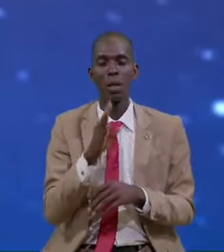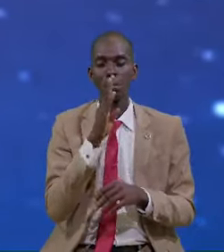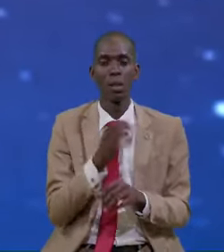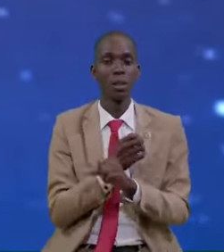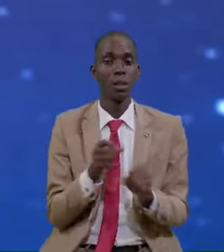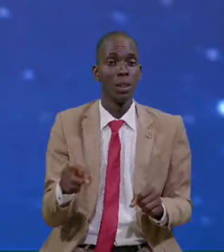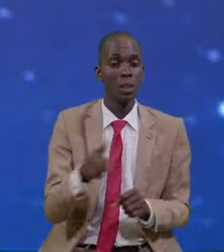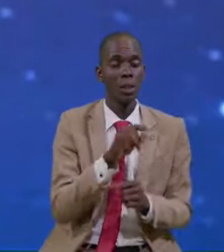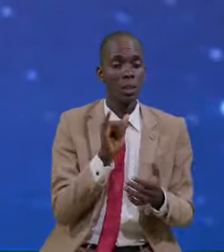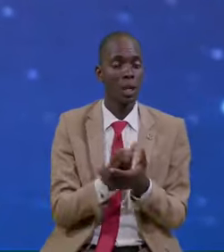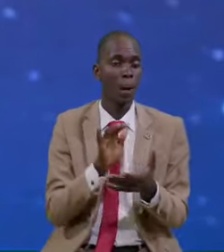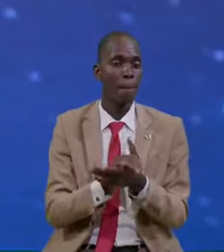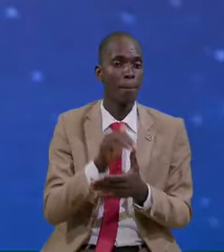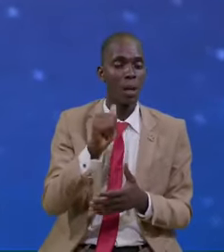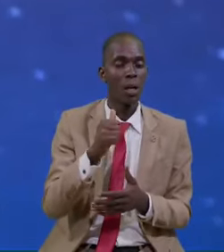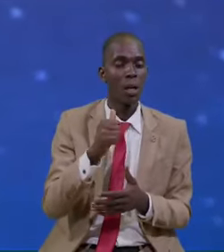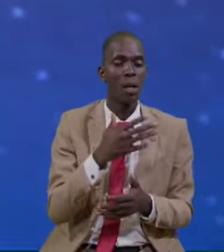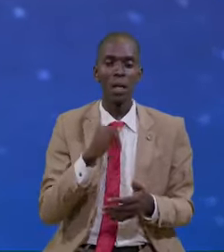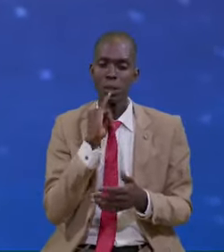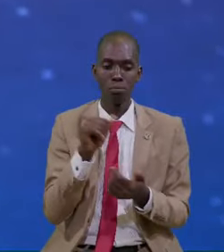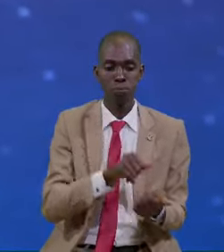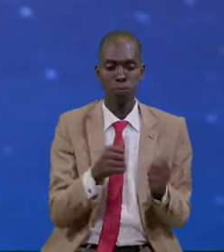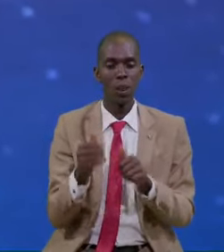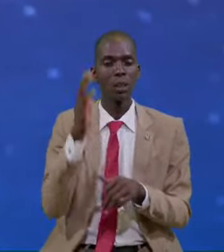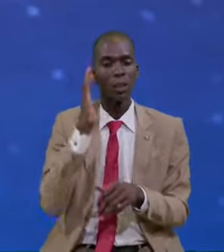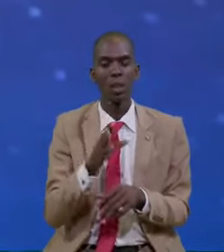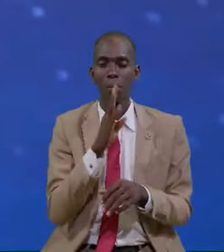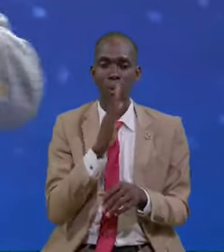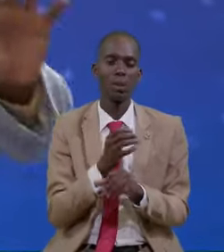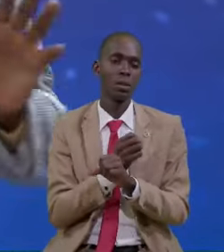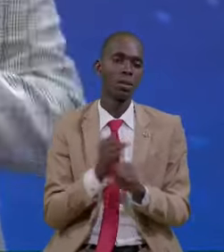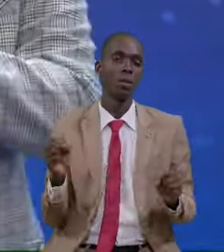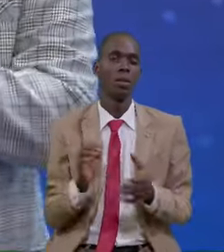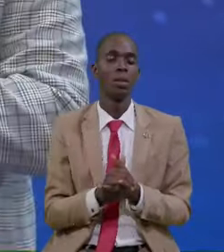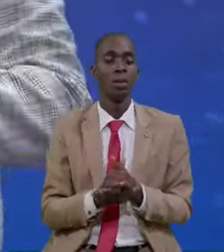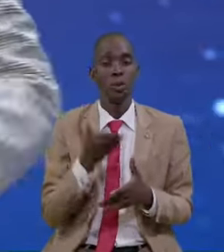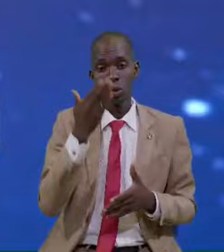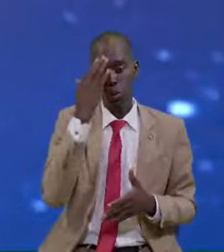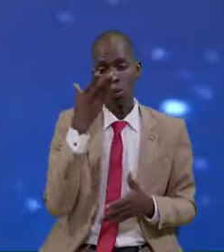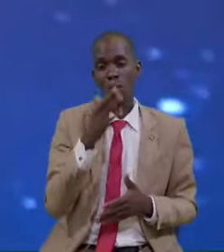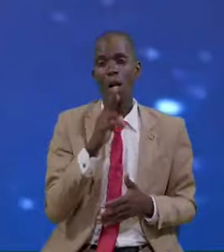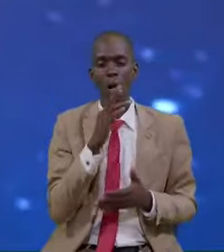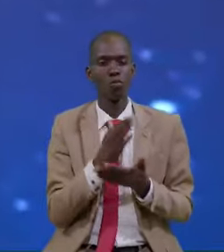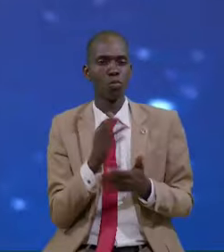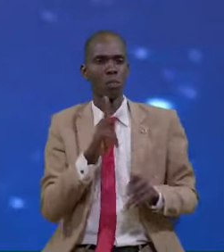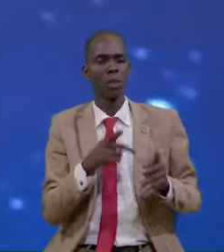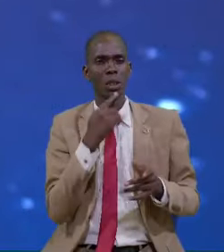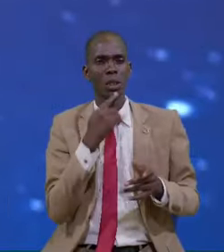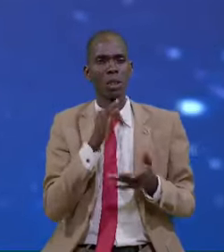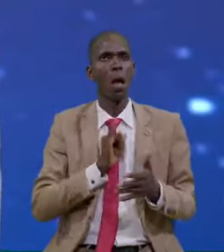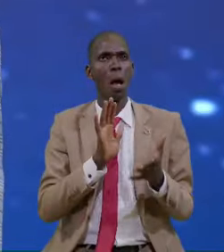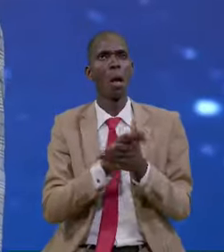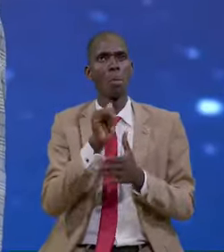that believeth and is baptized shall be saved. You know, there are people that say, I believe, and